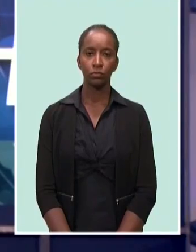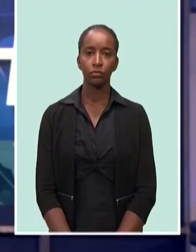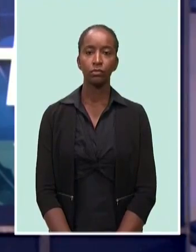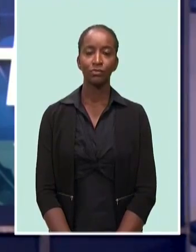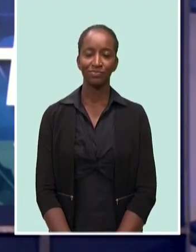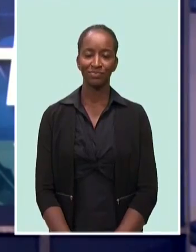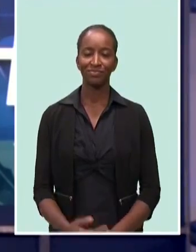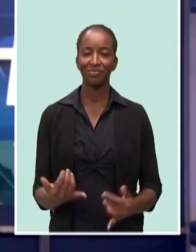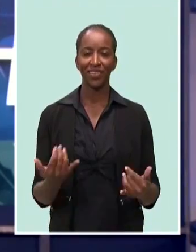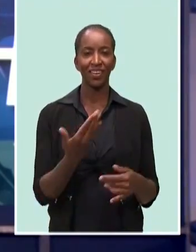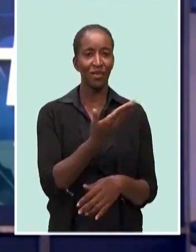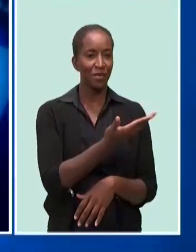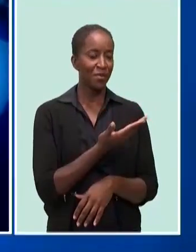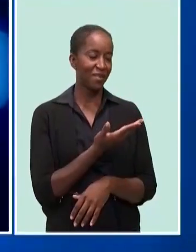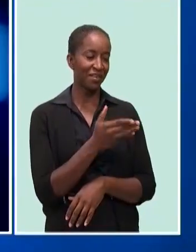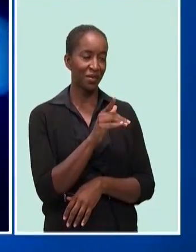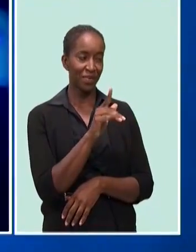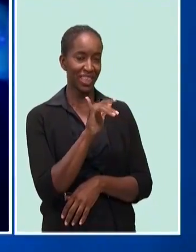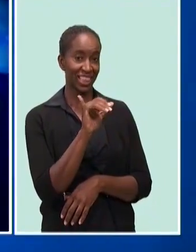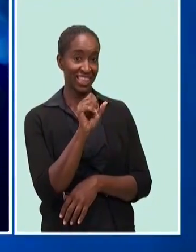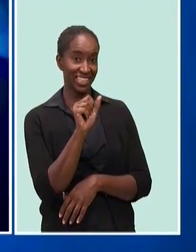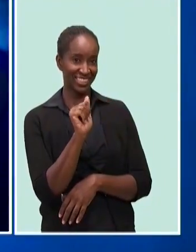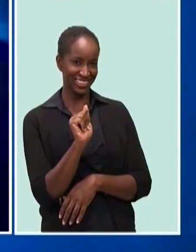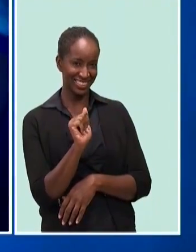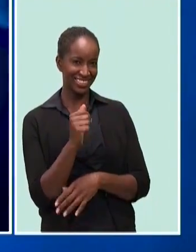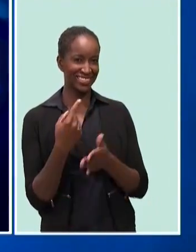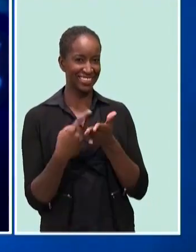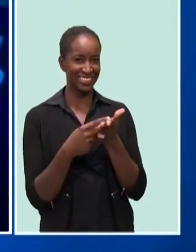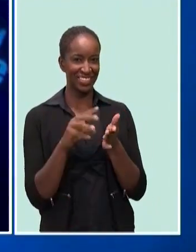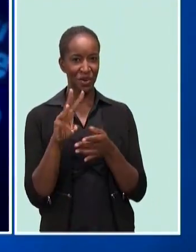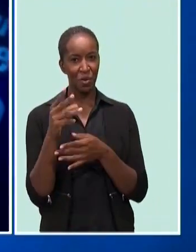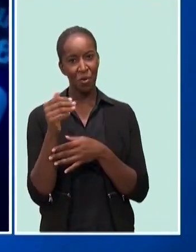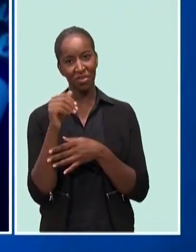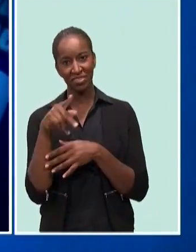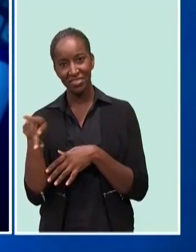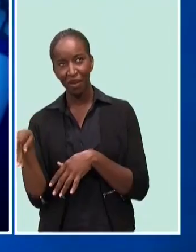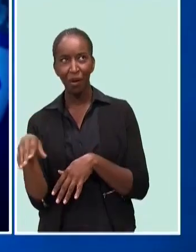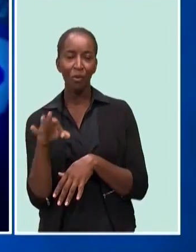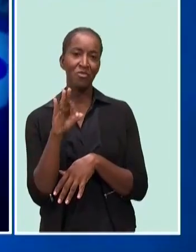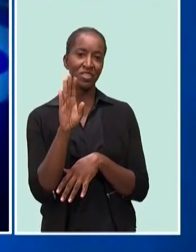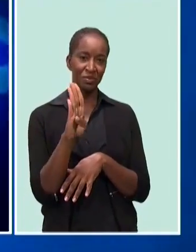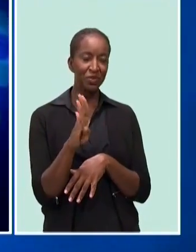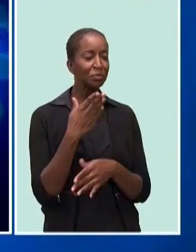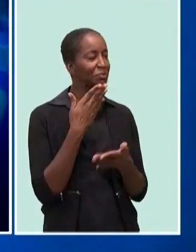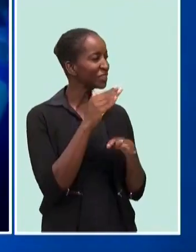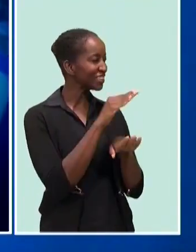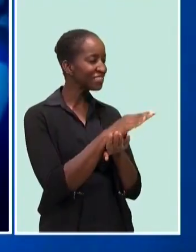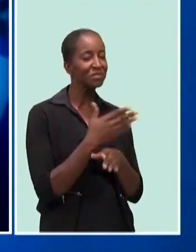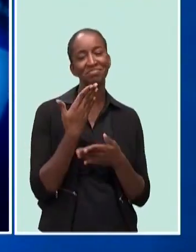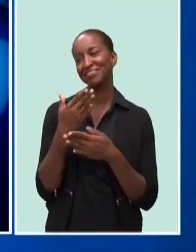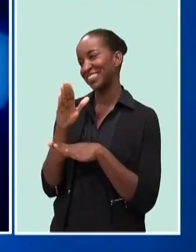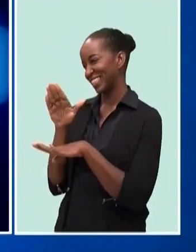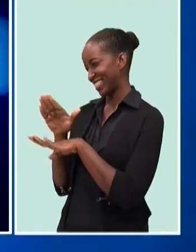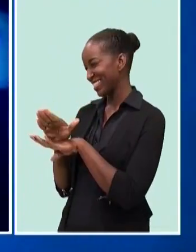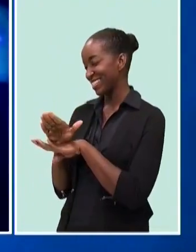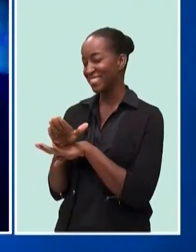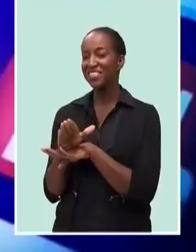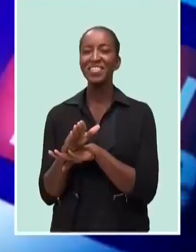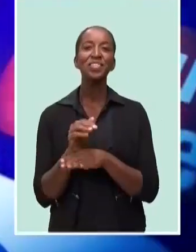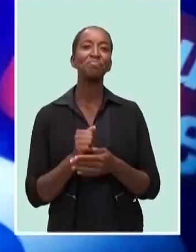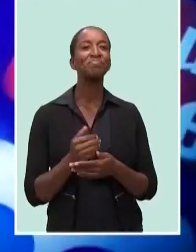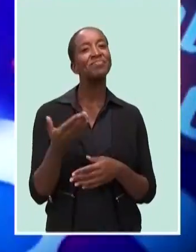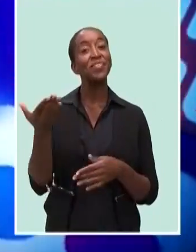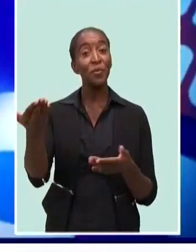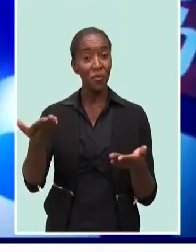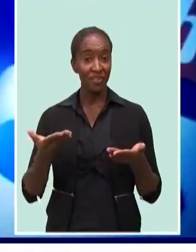And we say hello now to Lisa Broom in our social media corner to tell us what is trending. Good evening, Lisa. Good evening to you, Lisa, and welcome to Watch Trending.